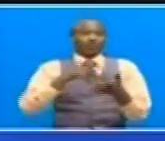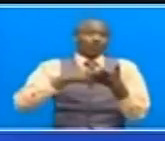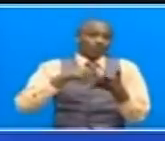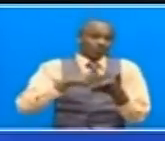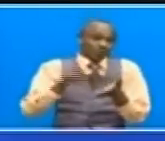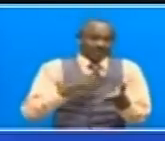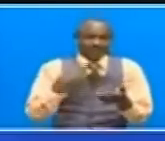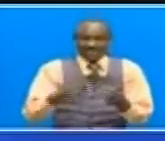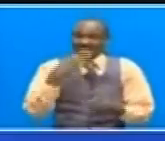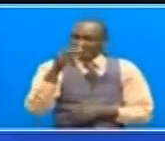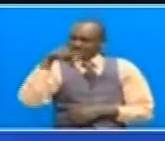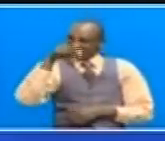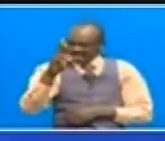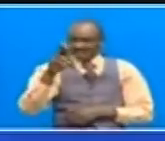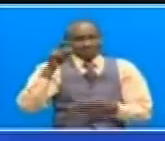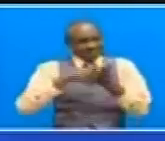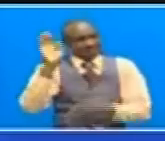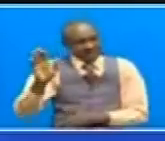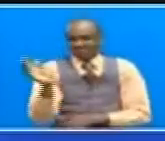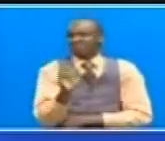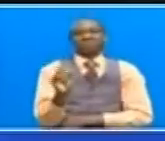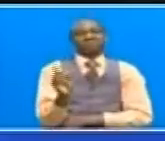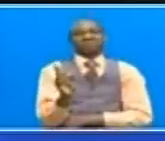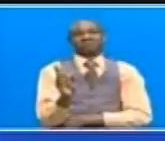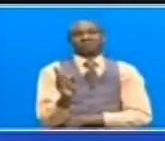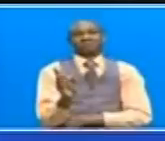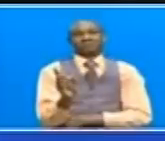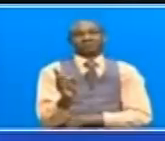not the FPR which has committed these errors.